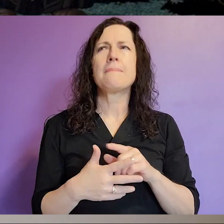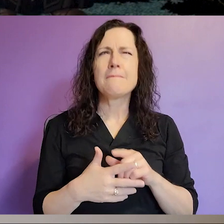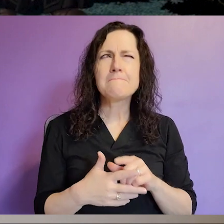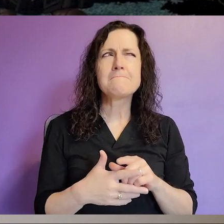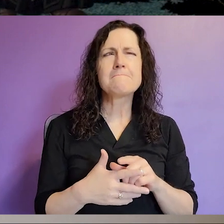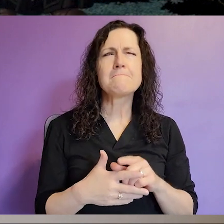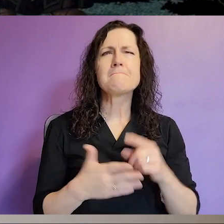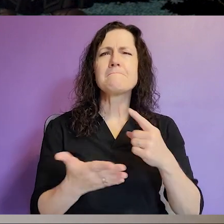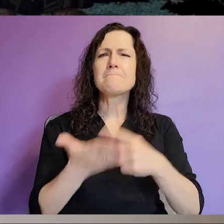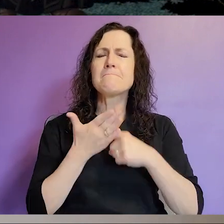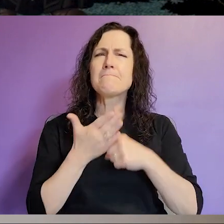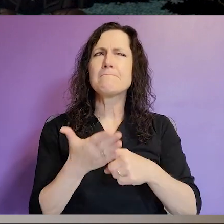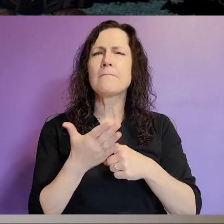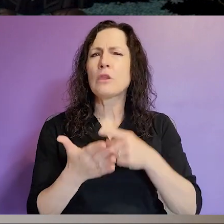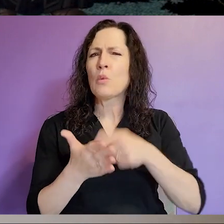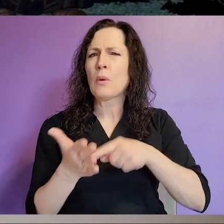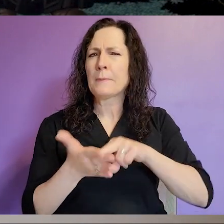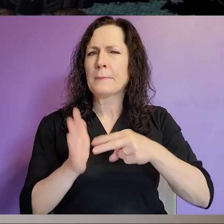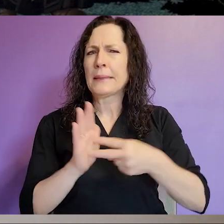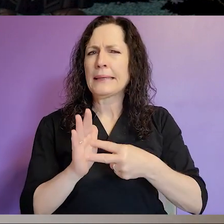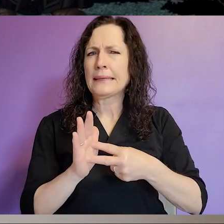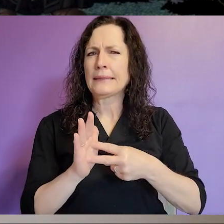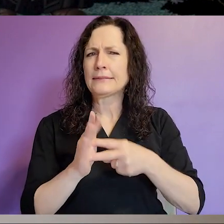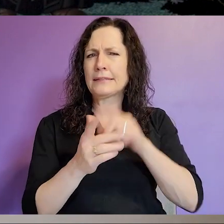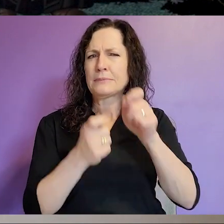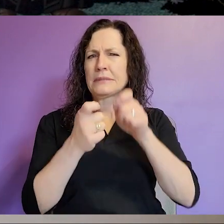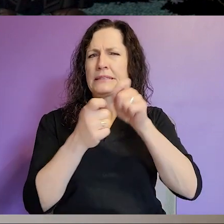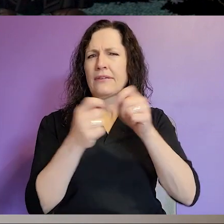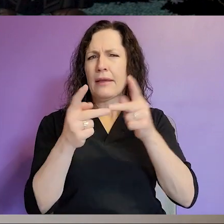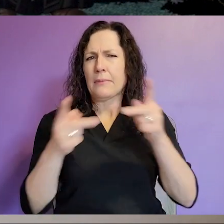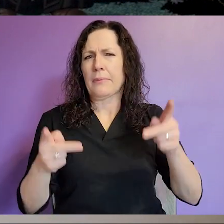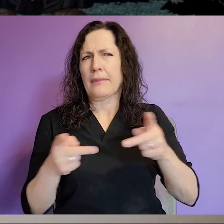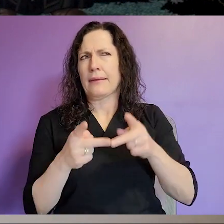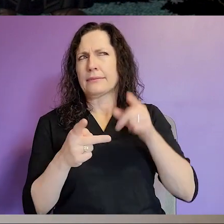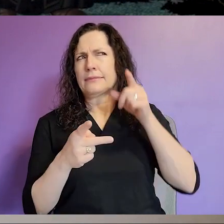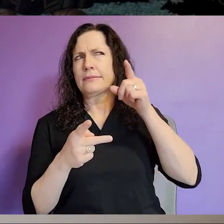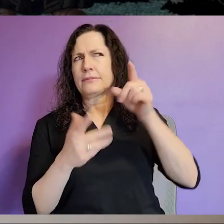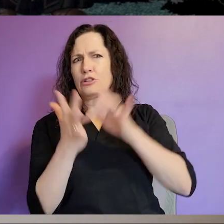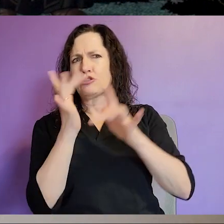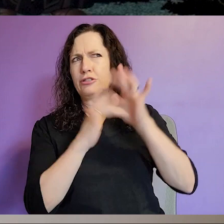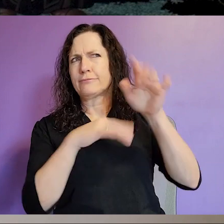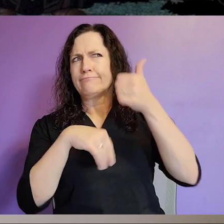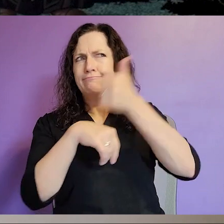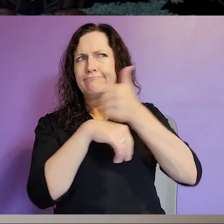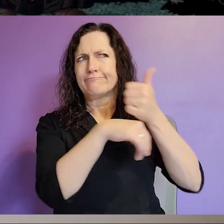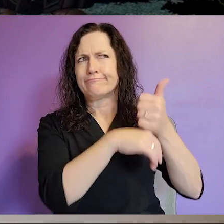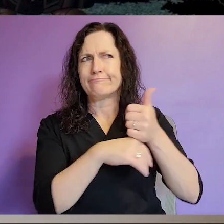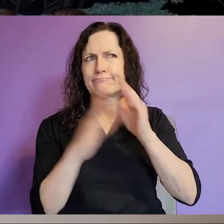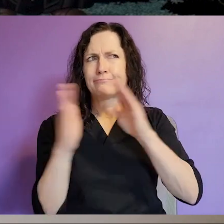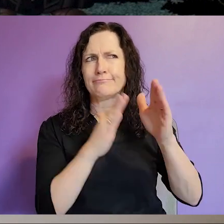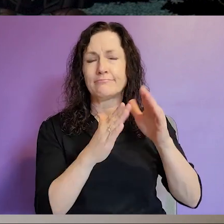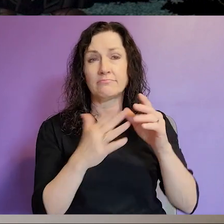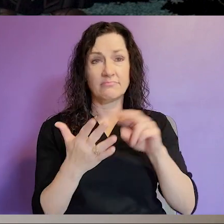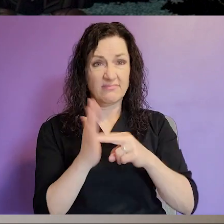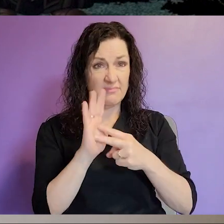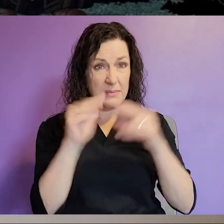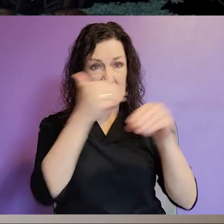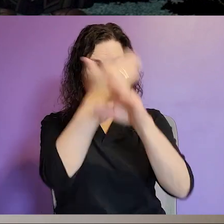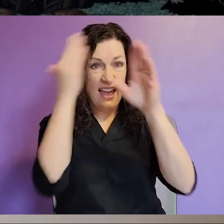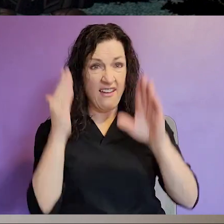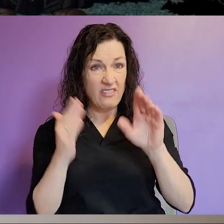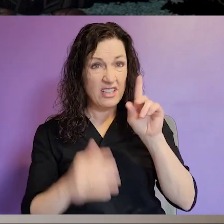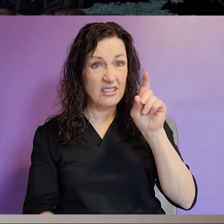So we could talk a lot about what's this place where Jesus is preparing us to go. Is